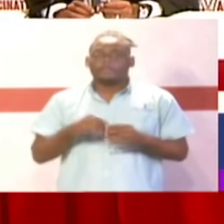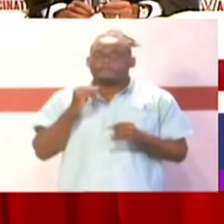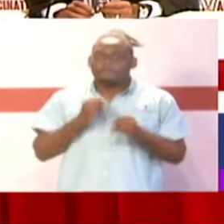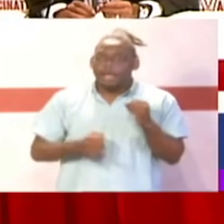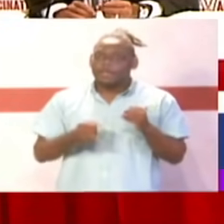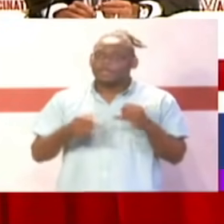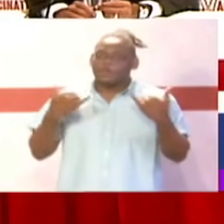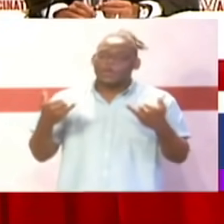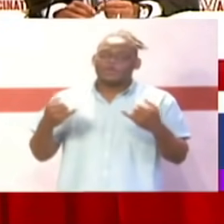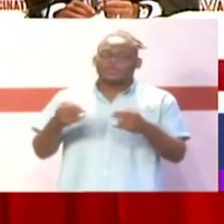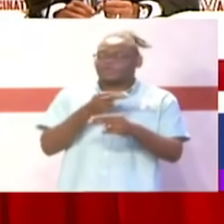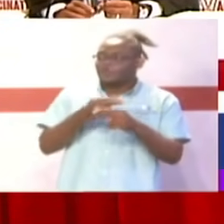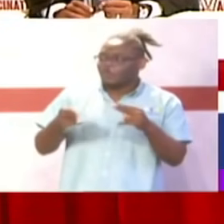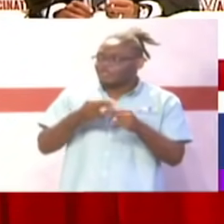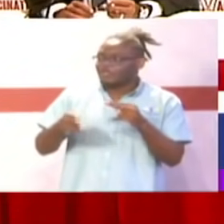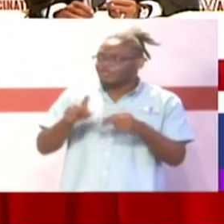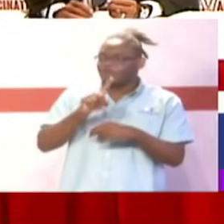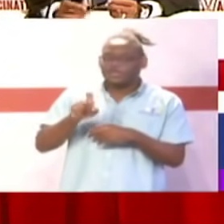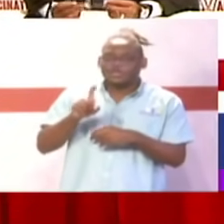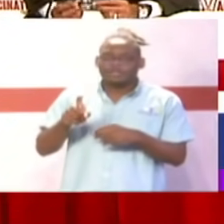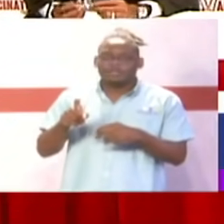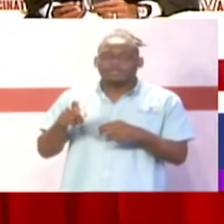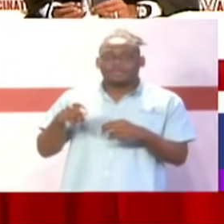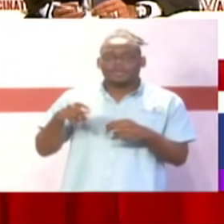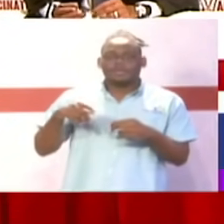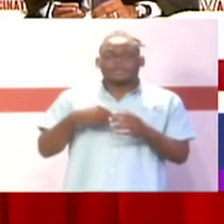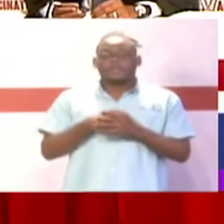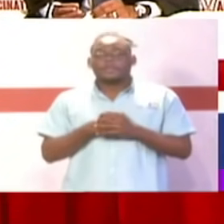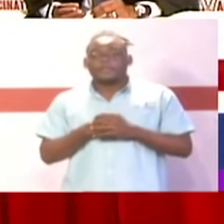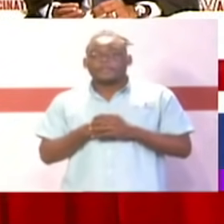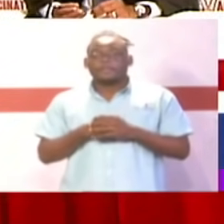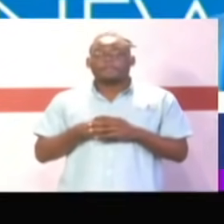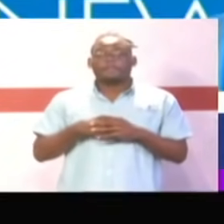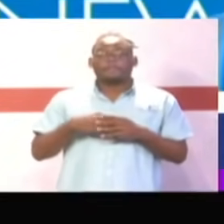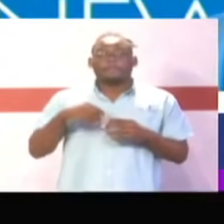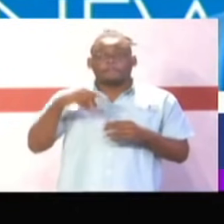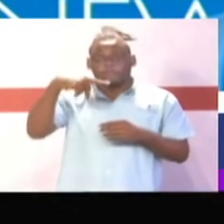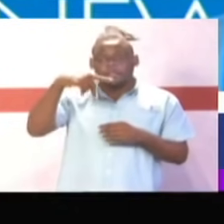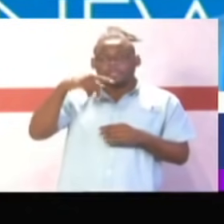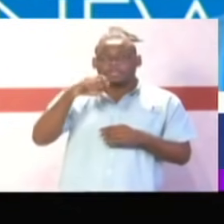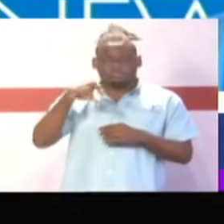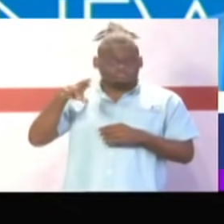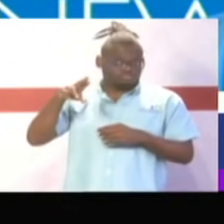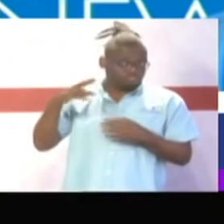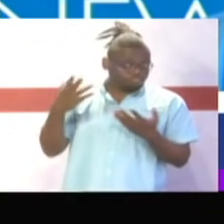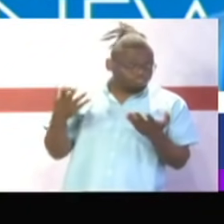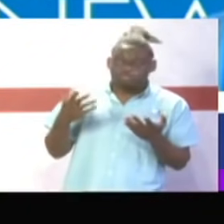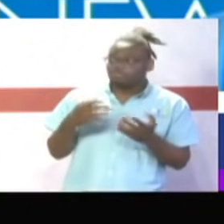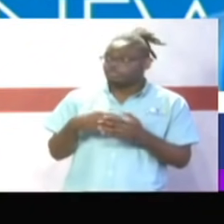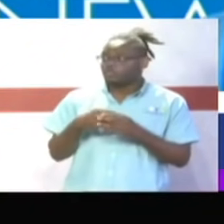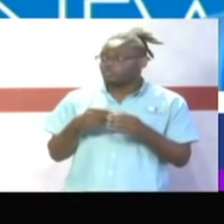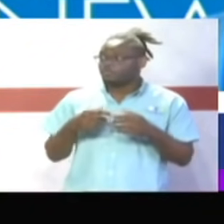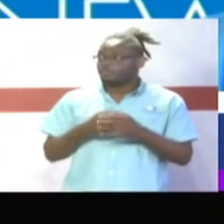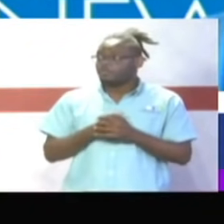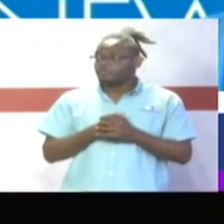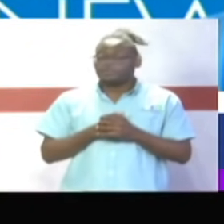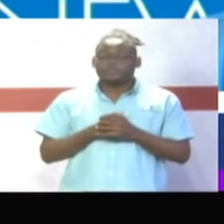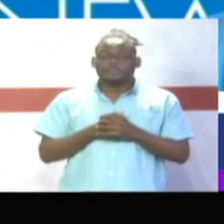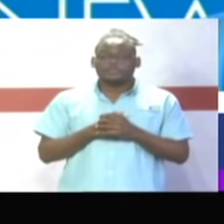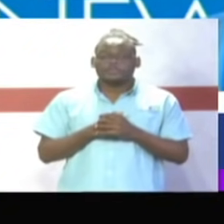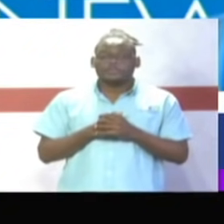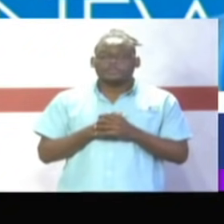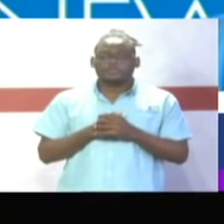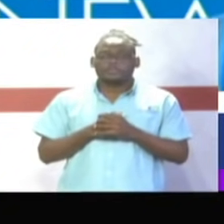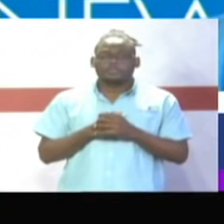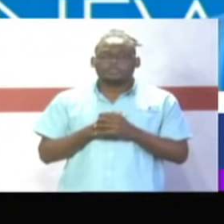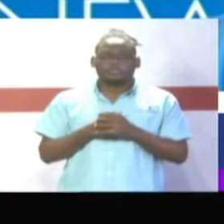AZP News, please. Yes, morning again, Minister. I just want to find out, can you give us an update on the number of vaccines we